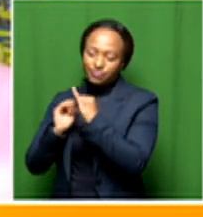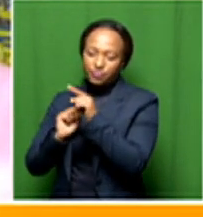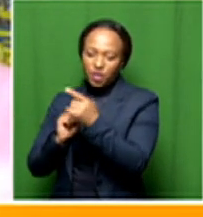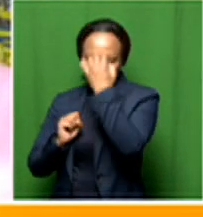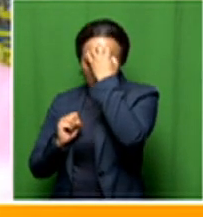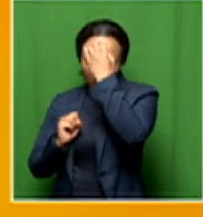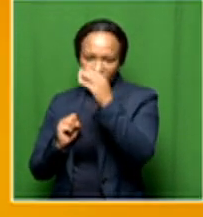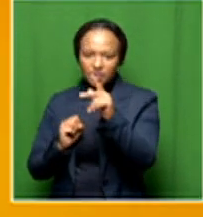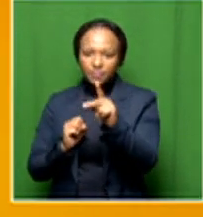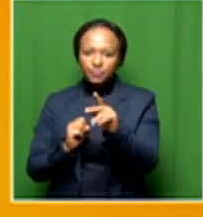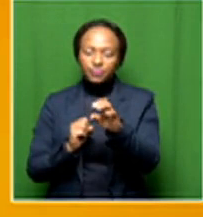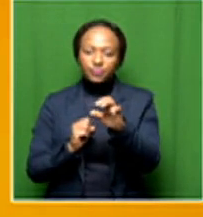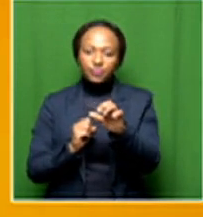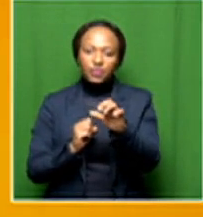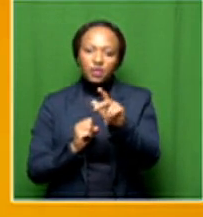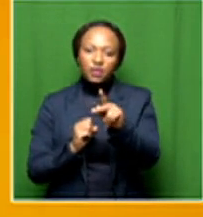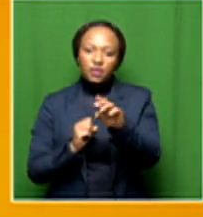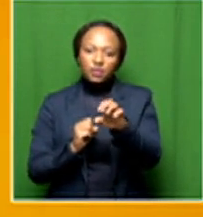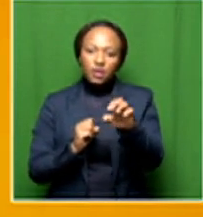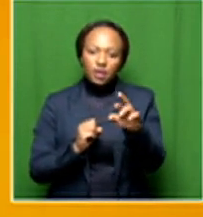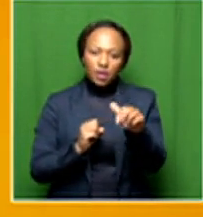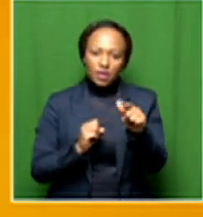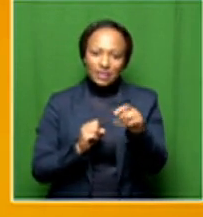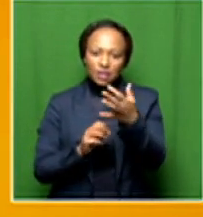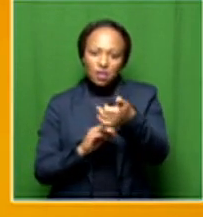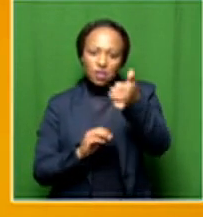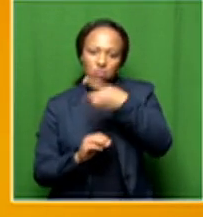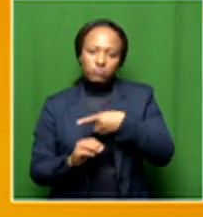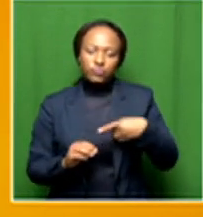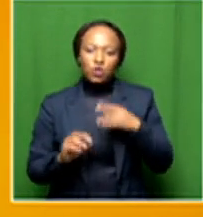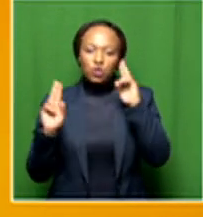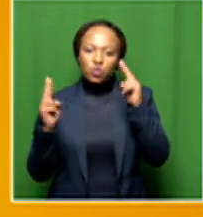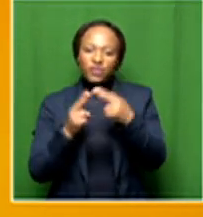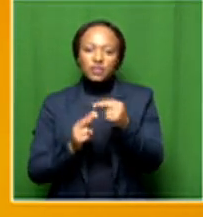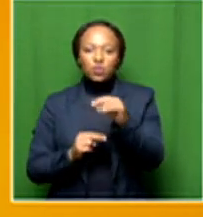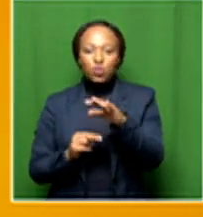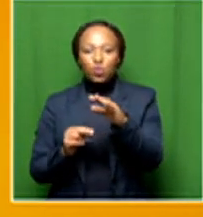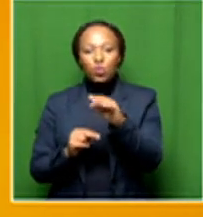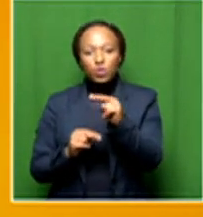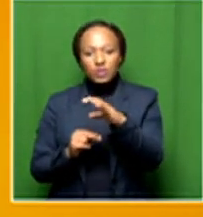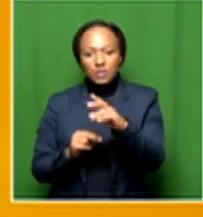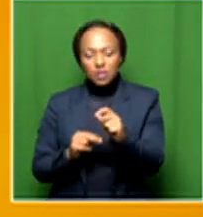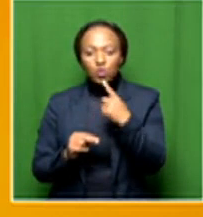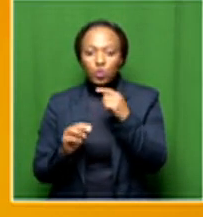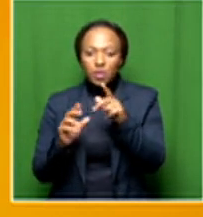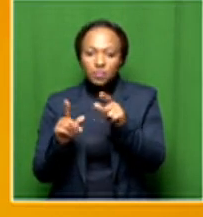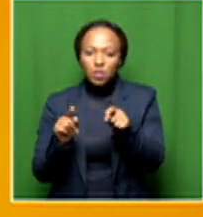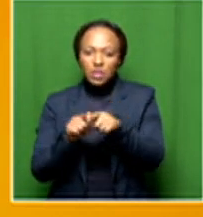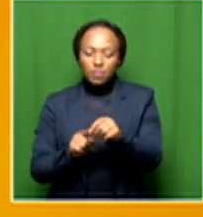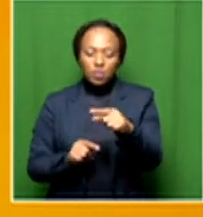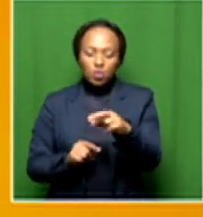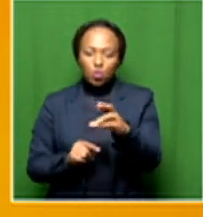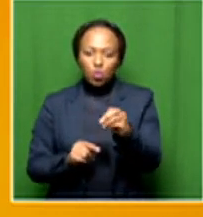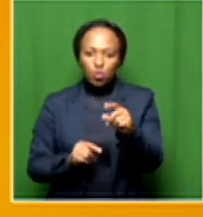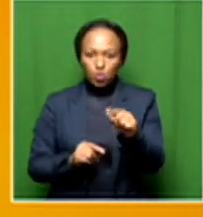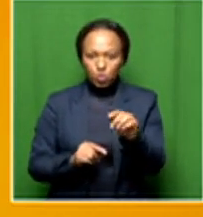Professor Keertan Dheda is the head of pulmonology at the University of Cape Town and Groote Schuur Hospital, talking to us about these new